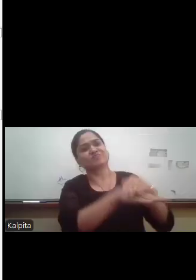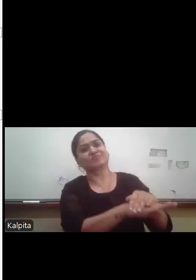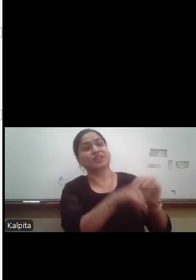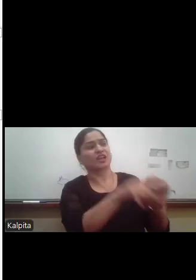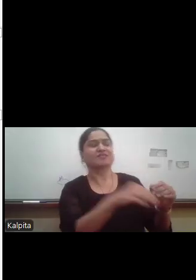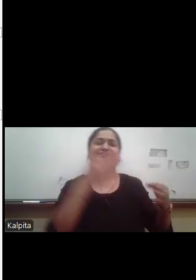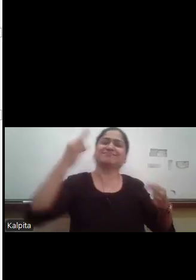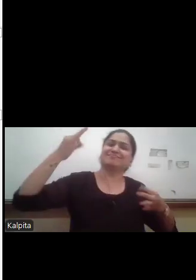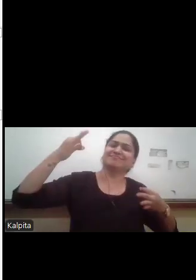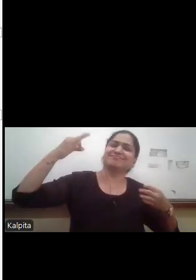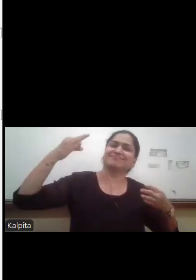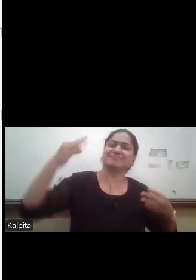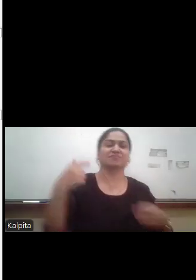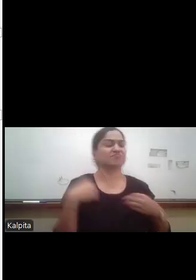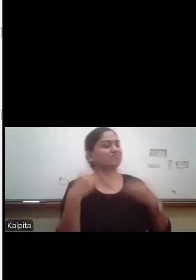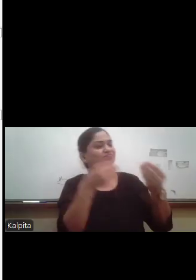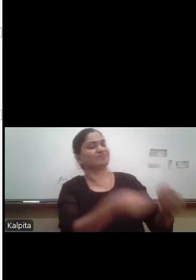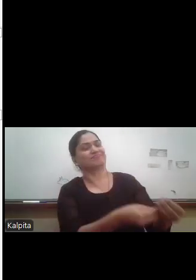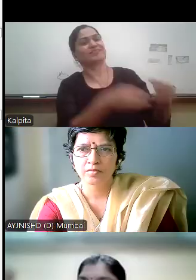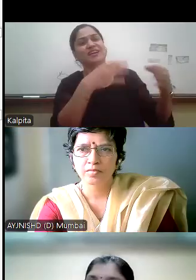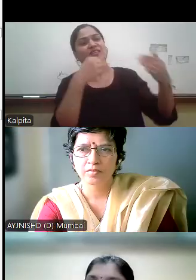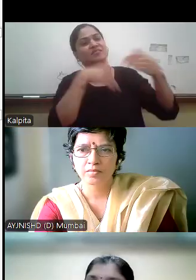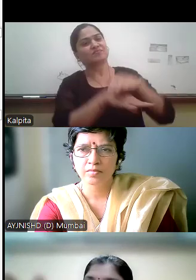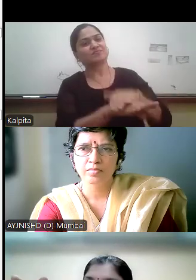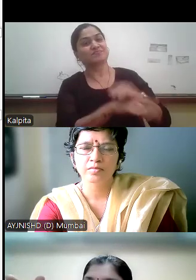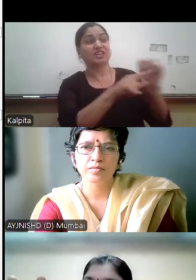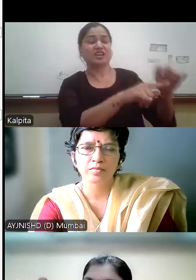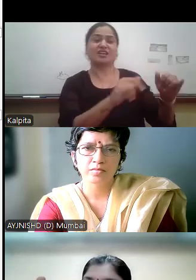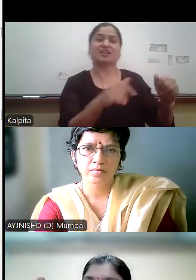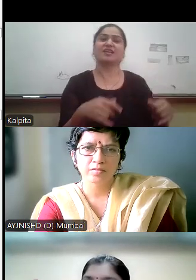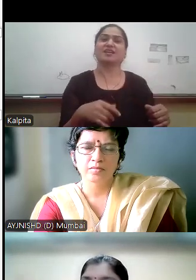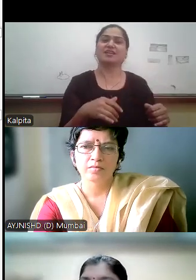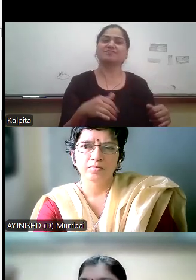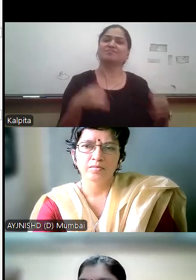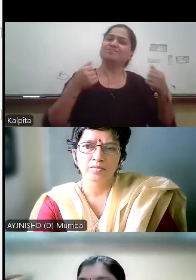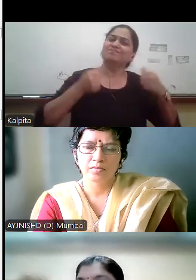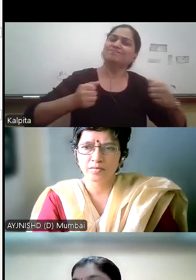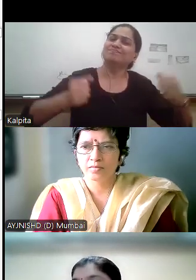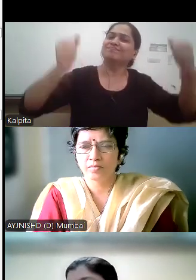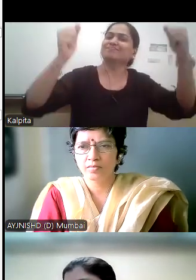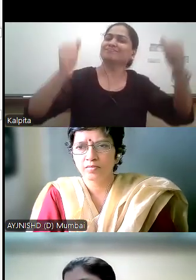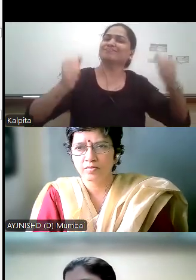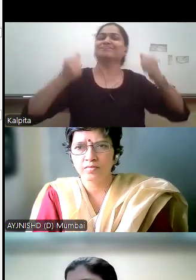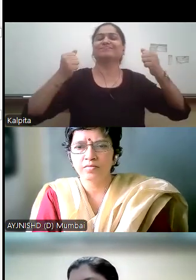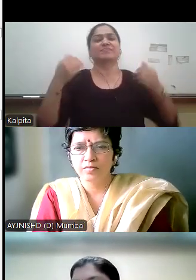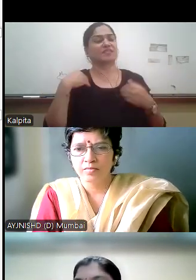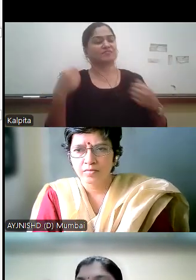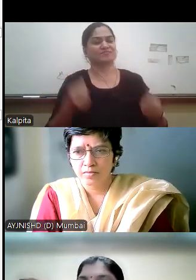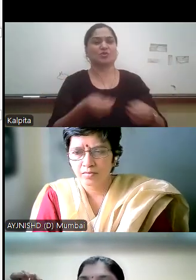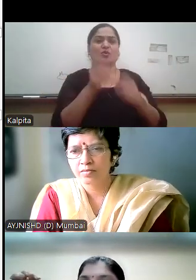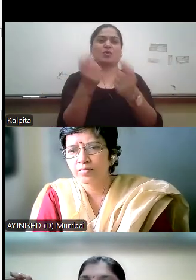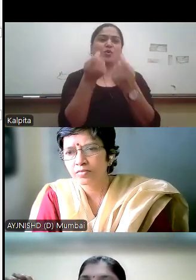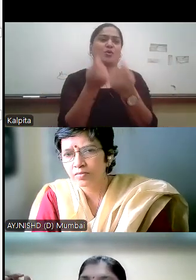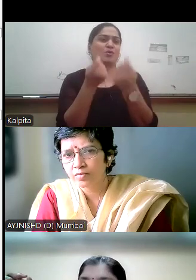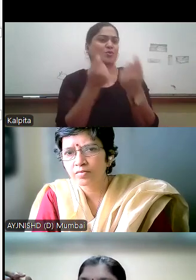and actions to make him independent. If he likes swings, I can incorporate swings to indicate. If he likes horse riding, there's something